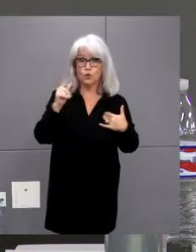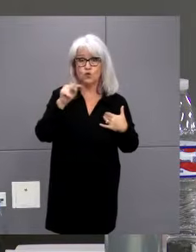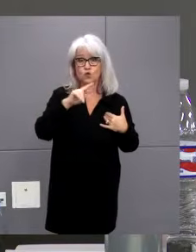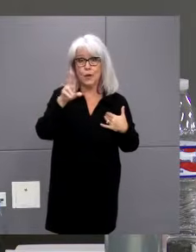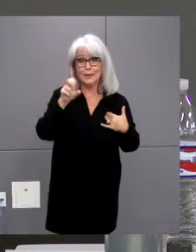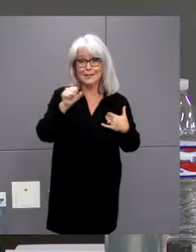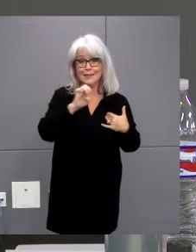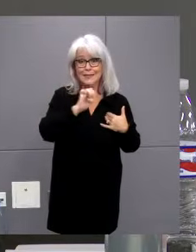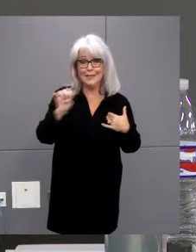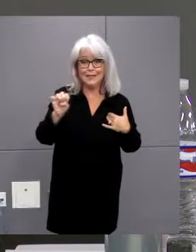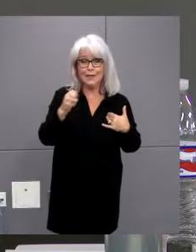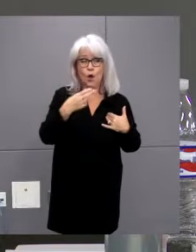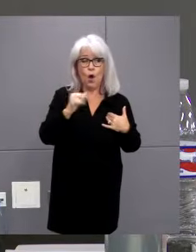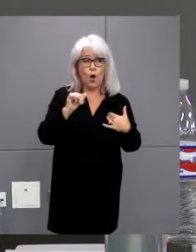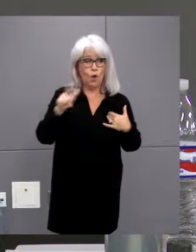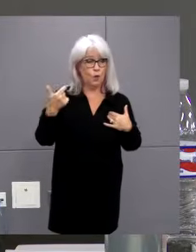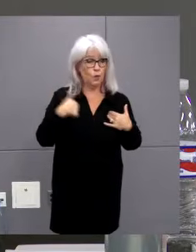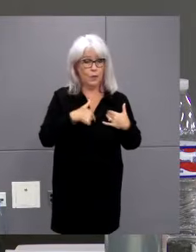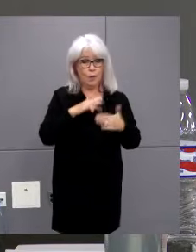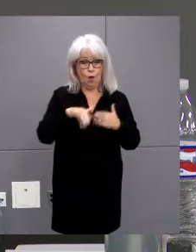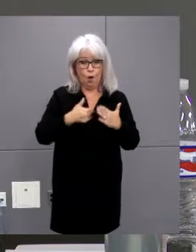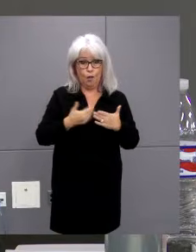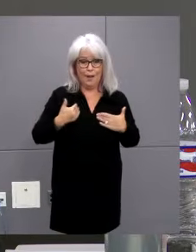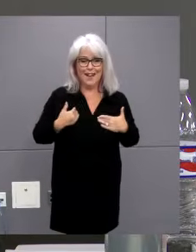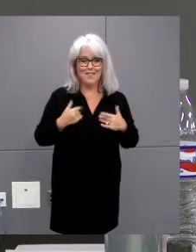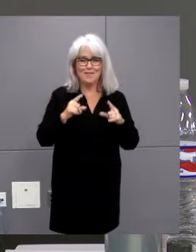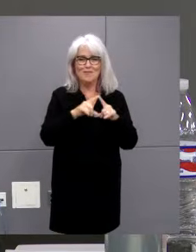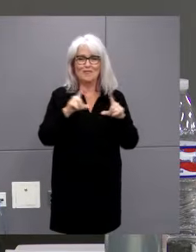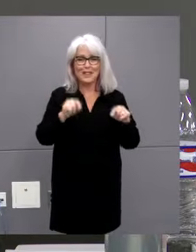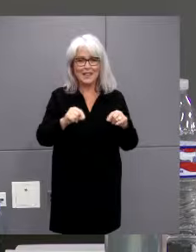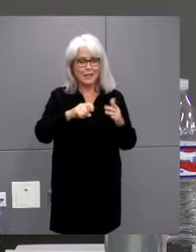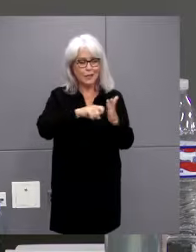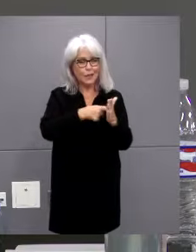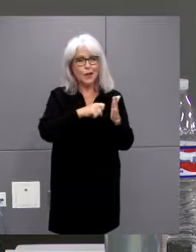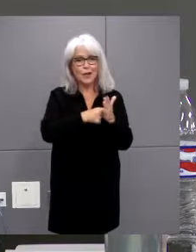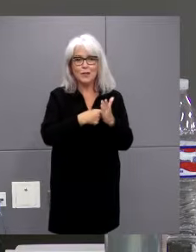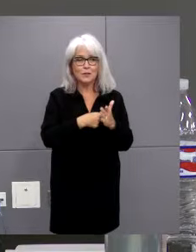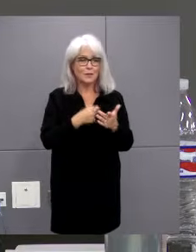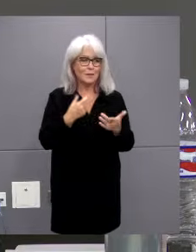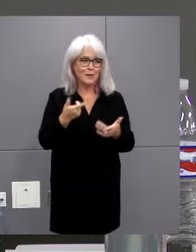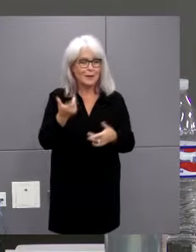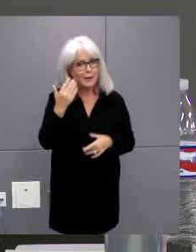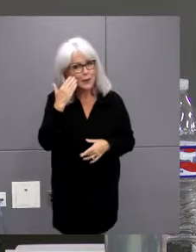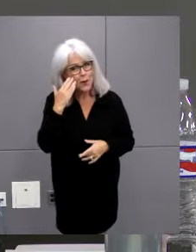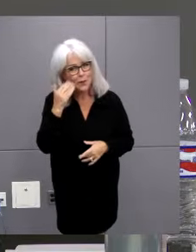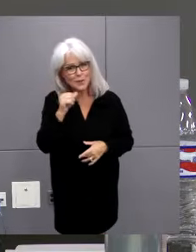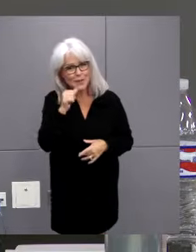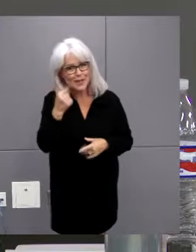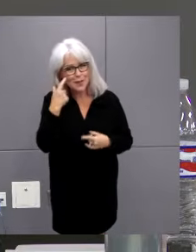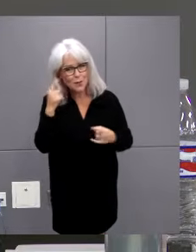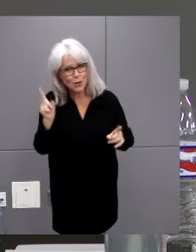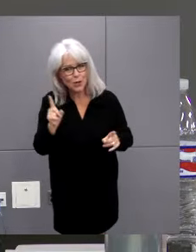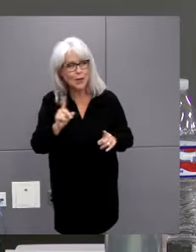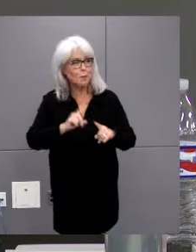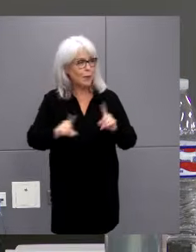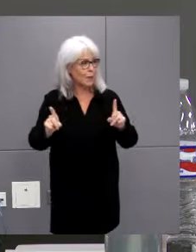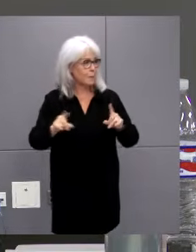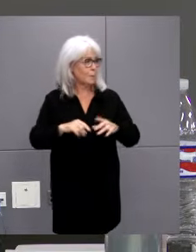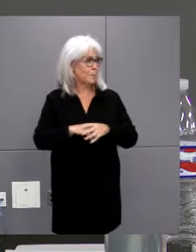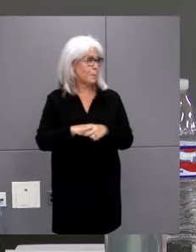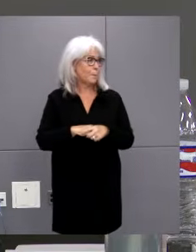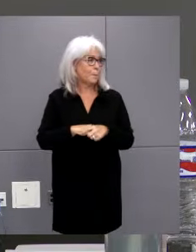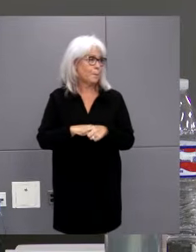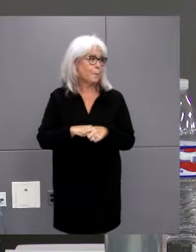key cards here, although they don't work. Yeah, but,